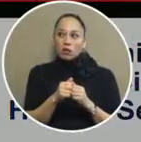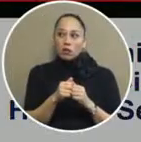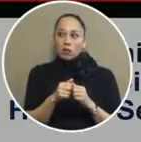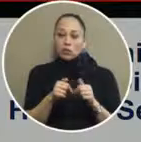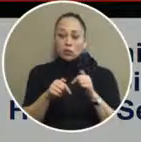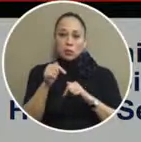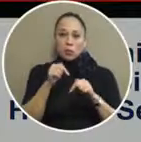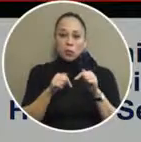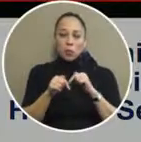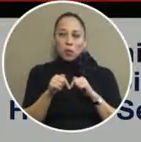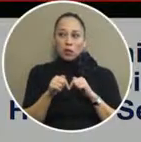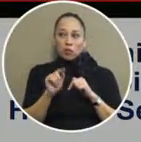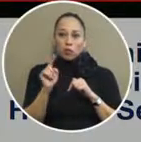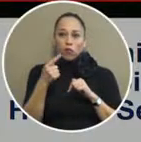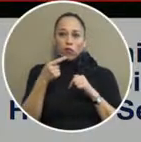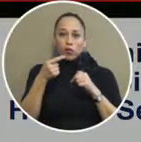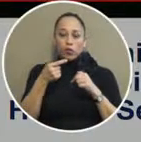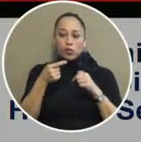please, to the first one.